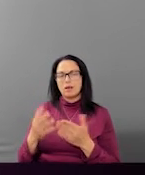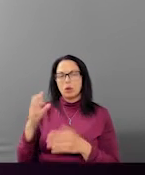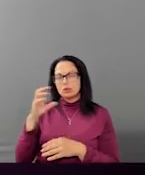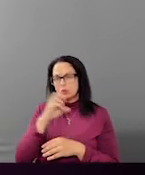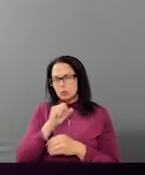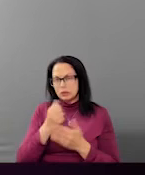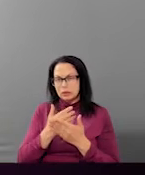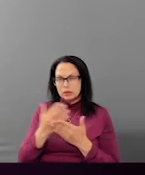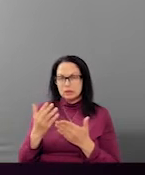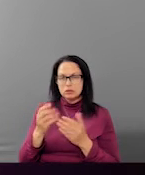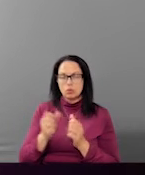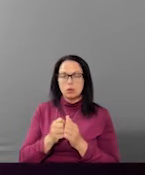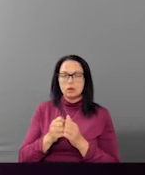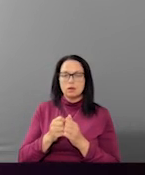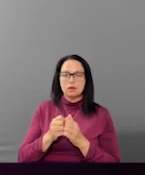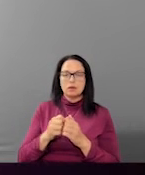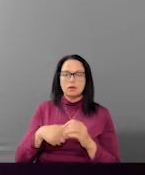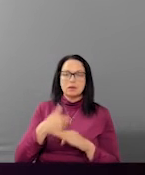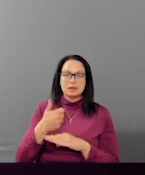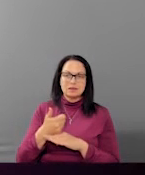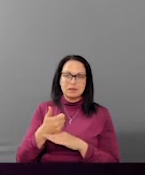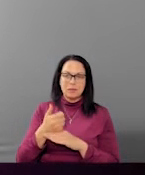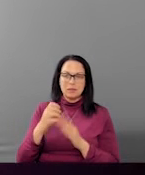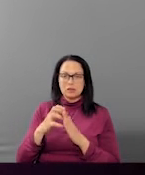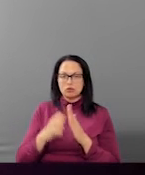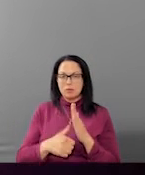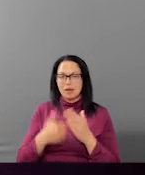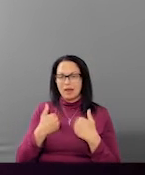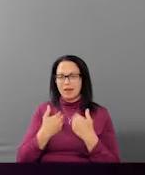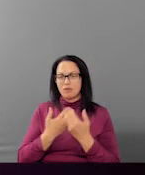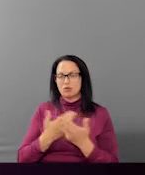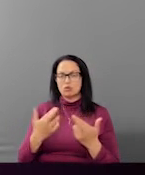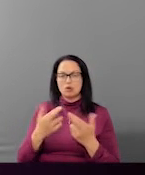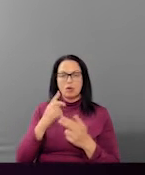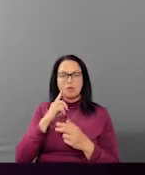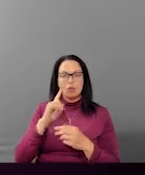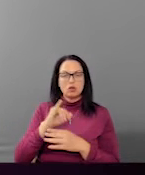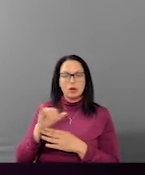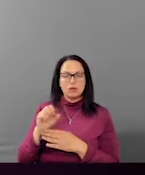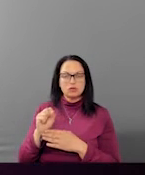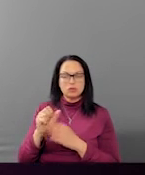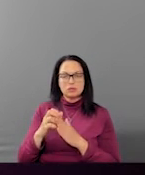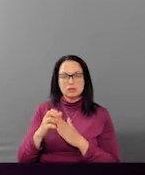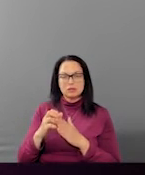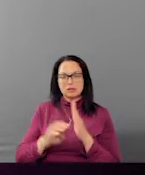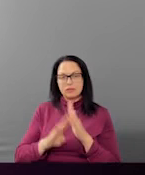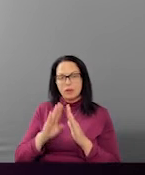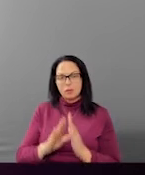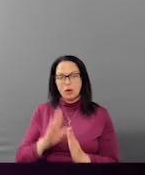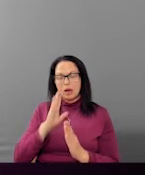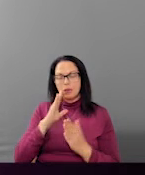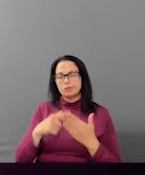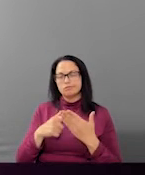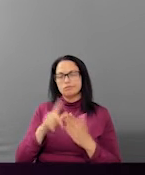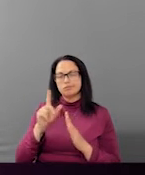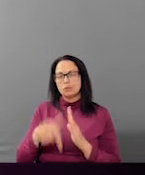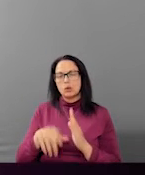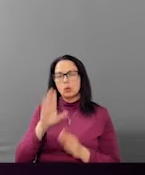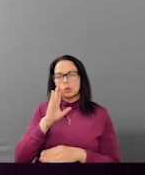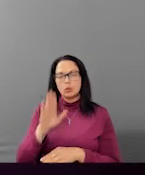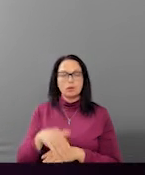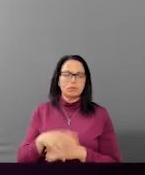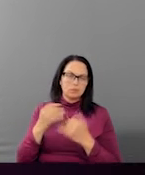assembly script. And I actually have this whole set of resources for JavaScript developers getting started with assembly script, which I'll talk about a bit later.